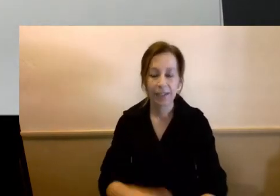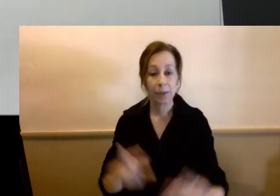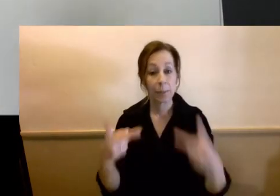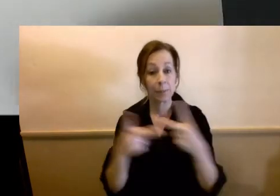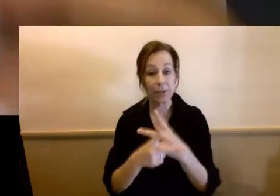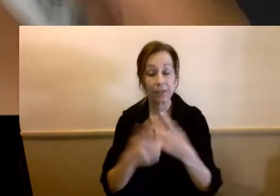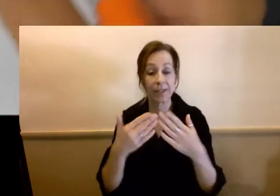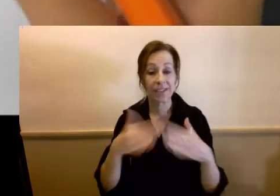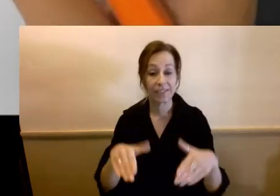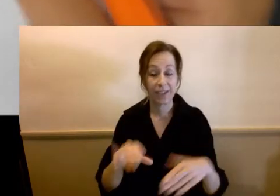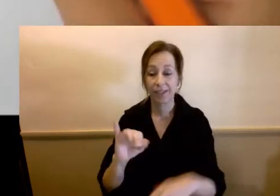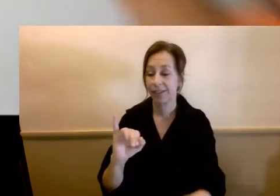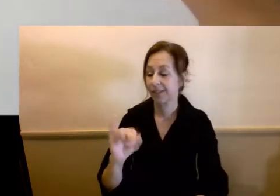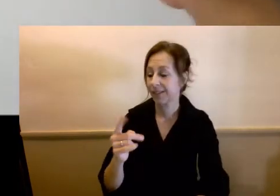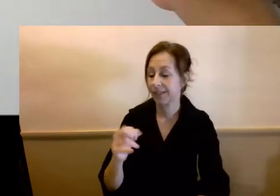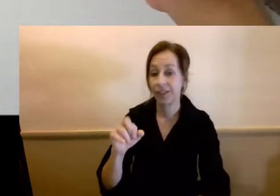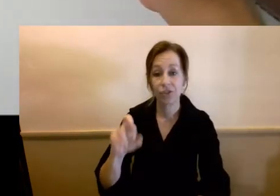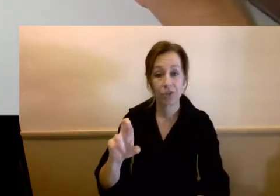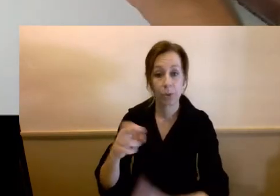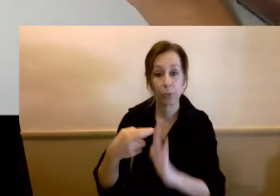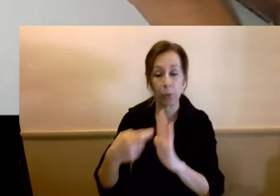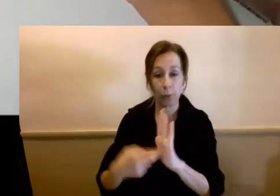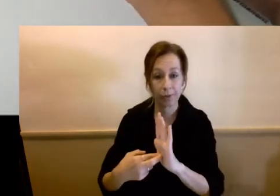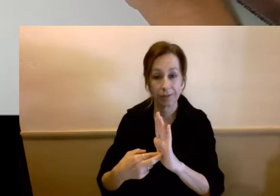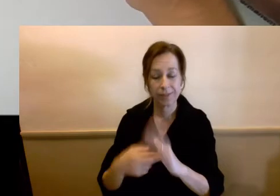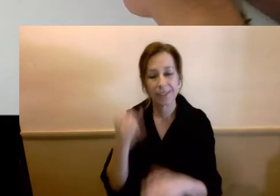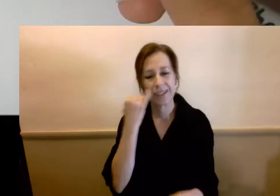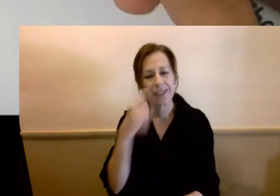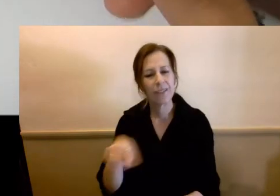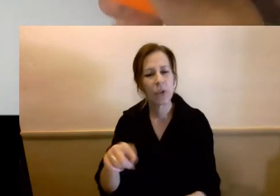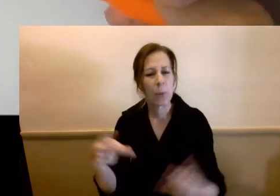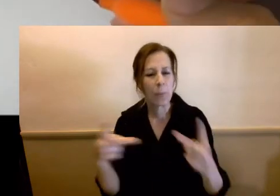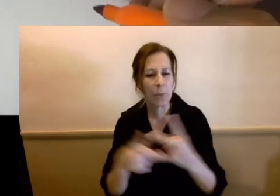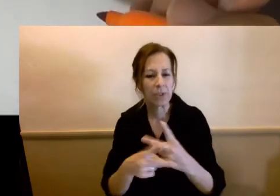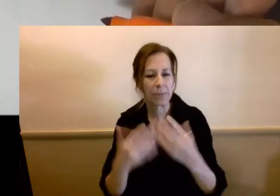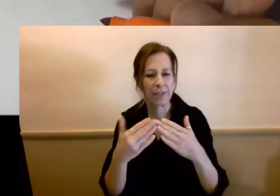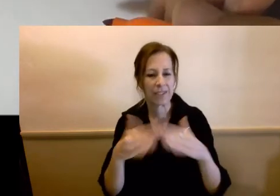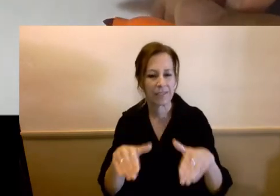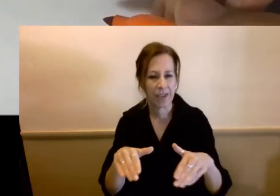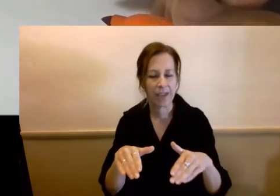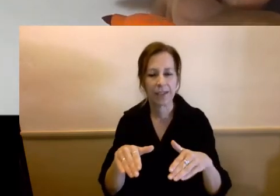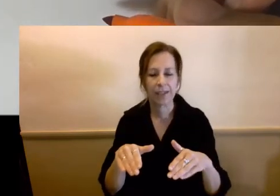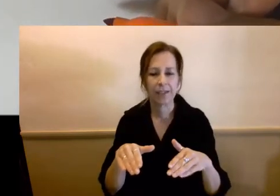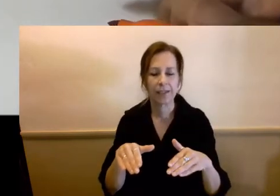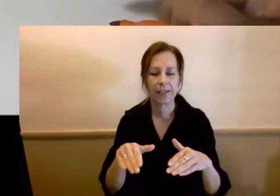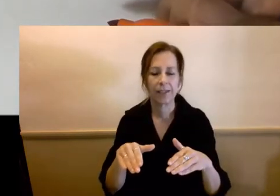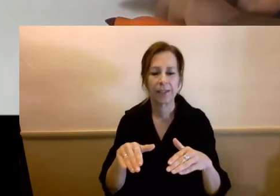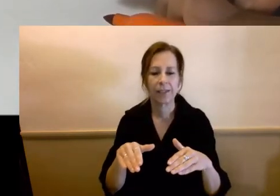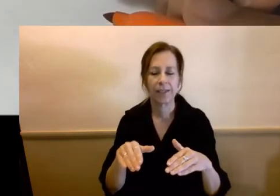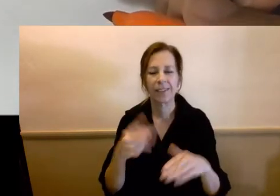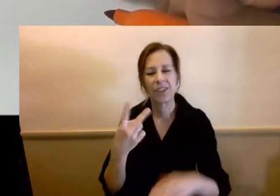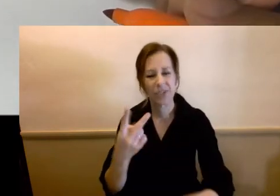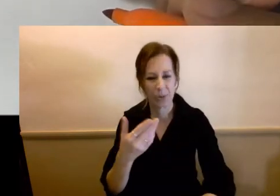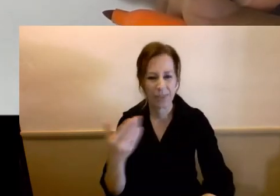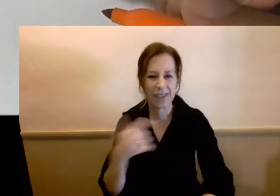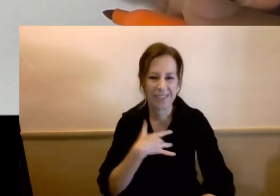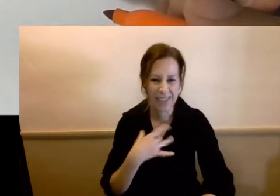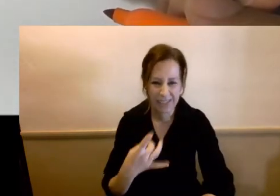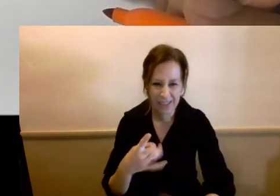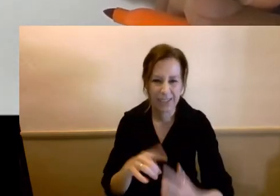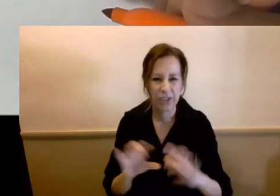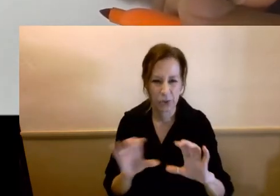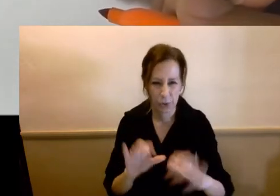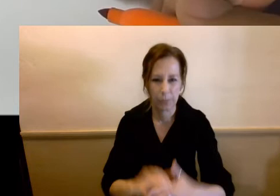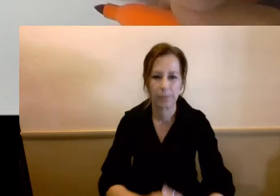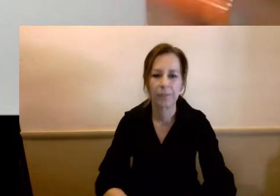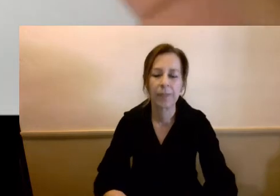so multiplying and dividing integer rules. So when you're multiplying and dividing integer rules, there are two things that I